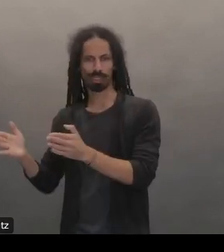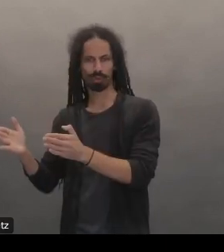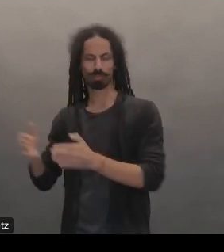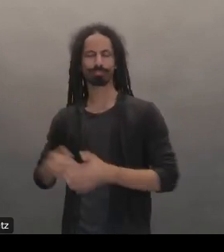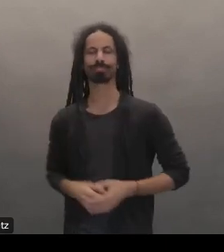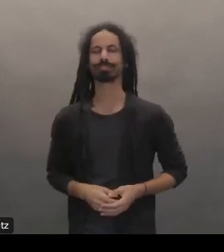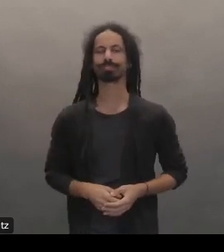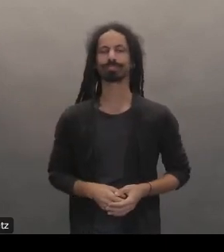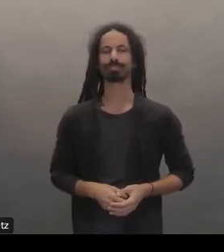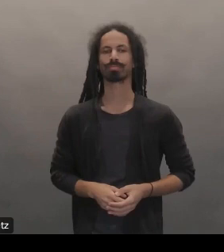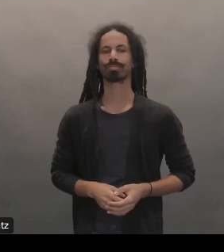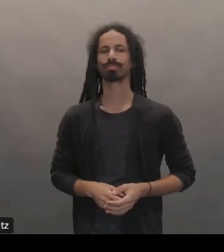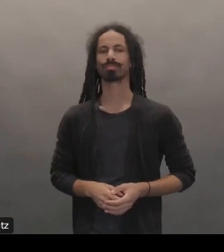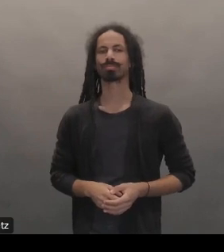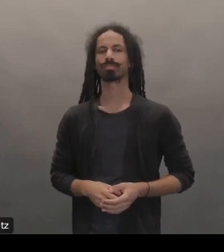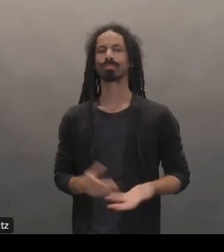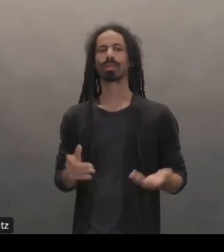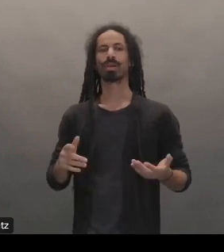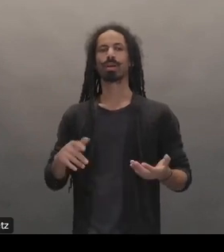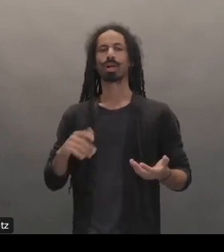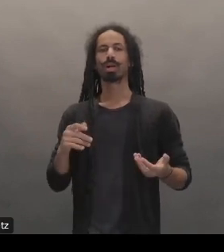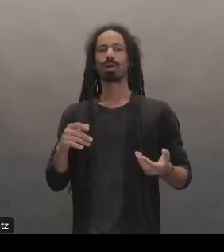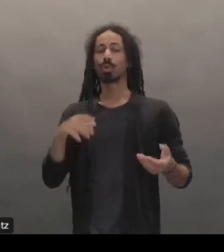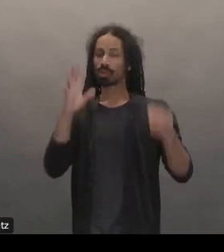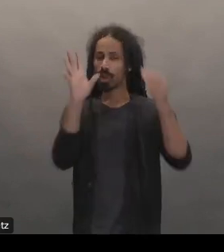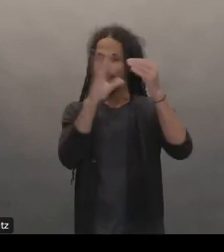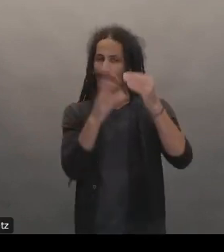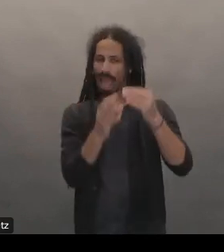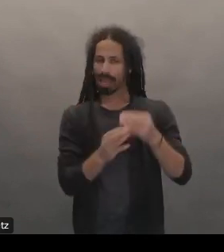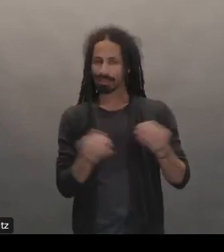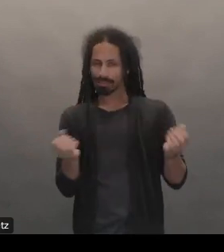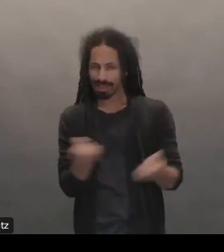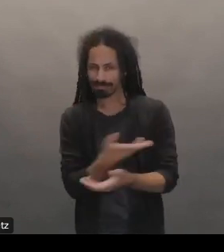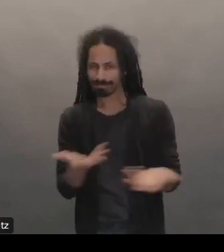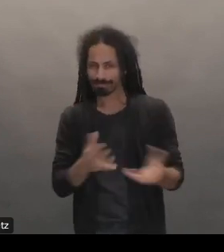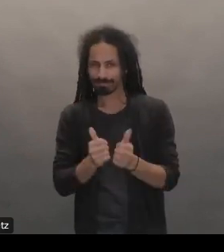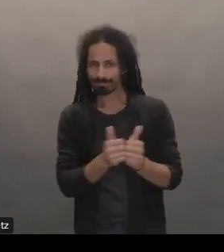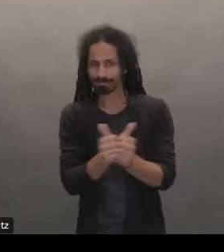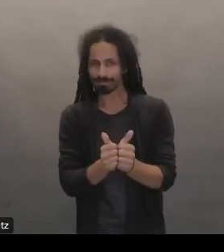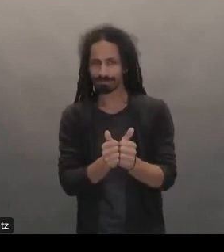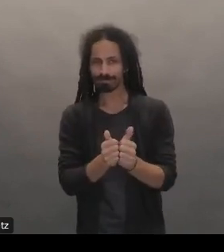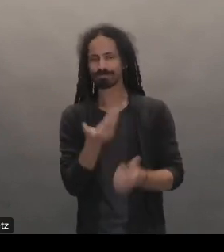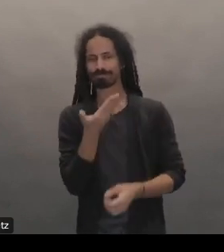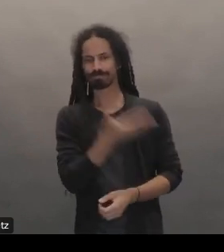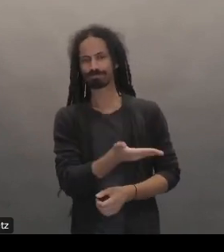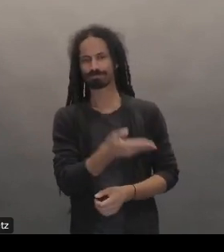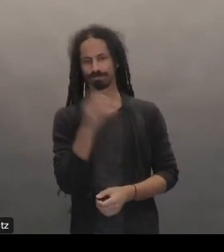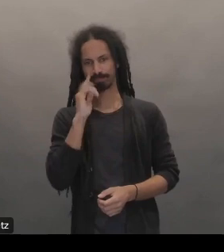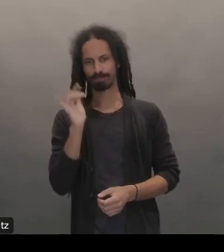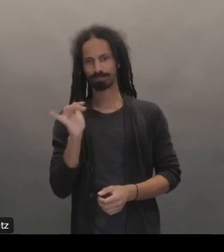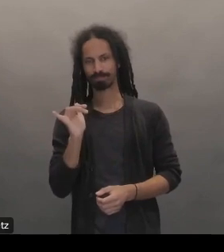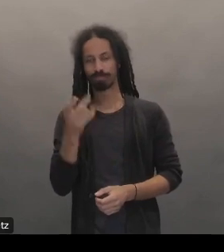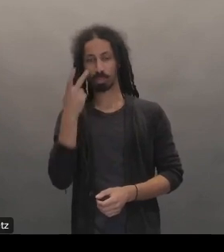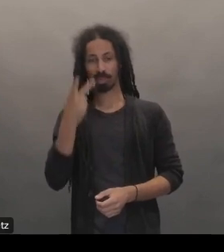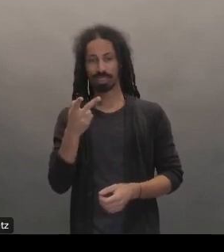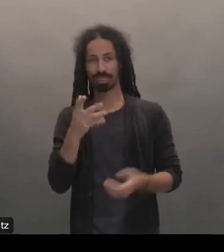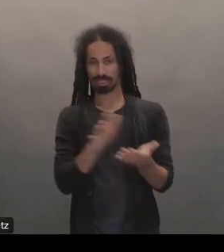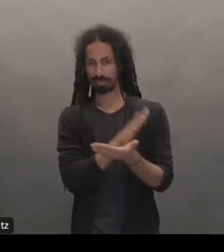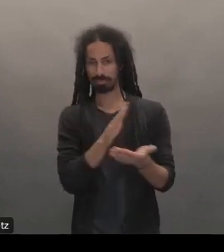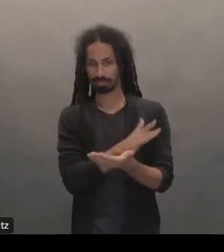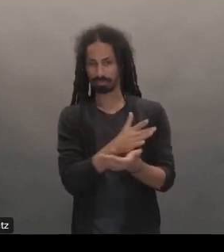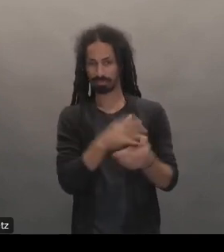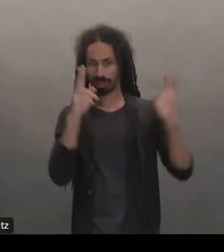So when we put all these elements together, this is what it could look like. You see the paper title, it's